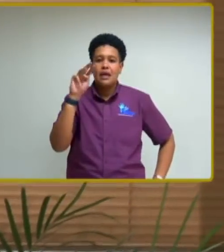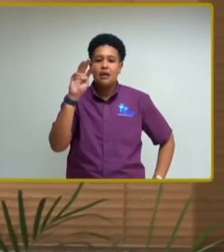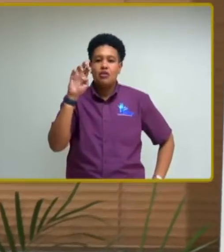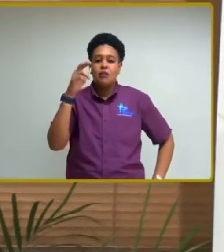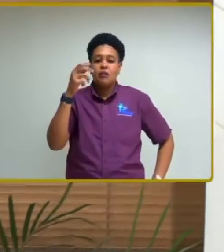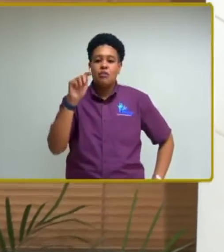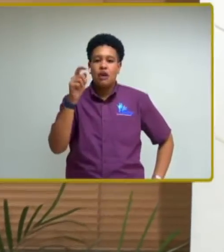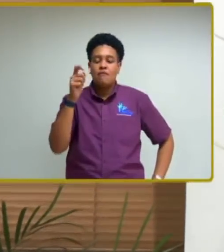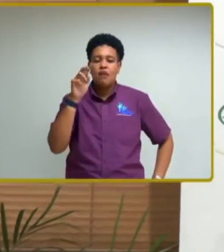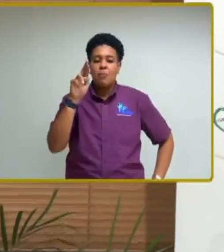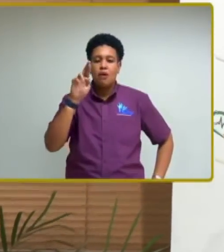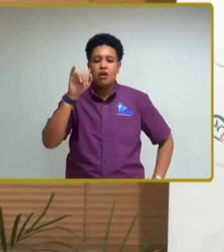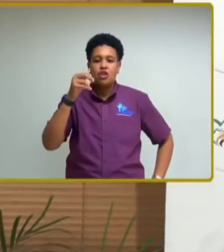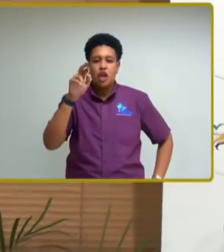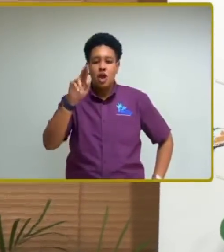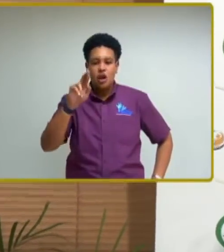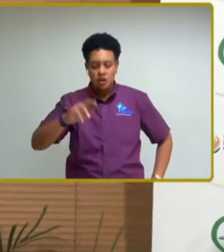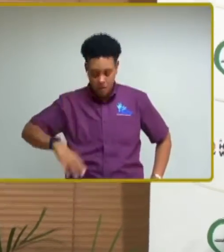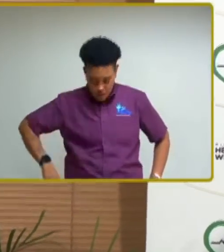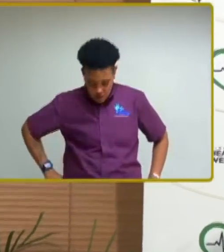RJR.